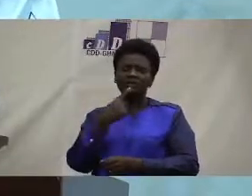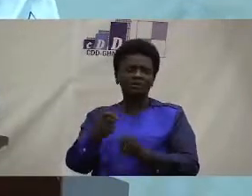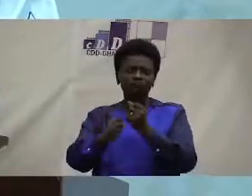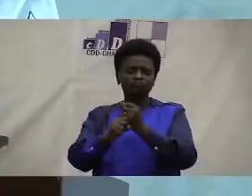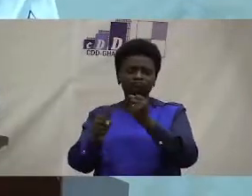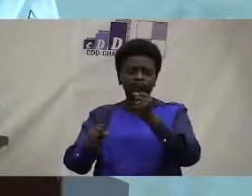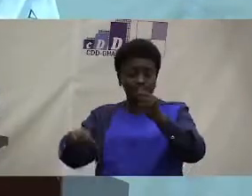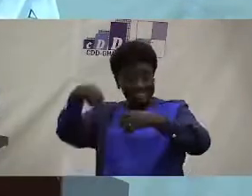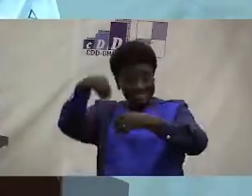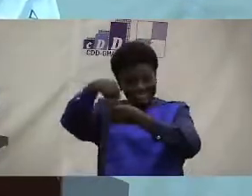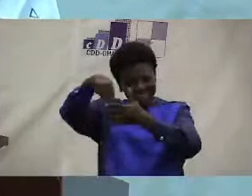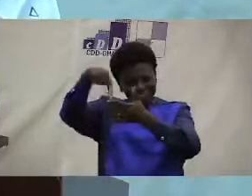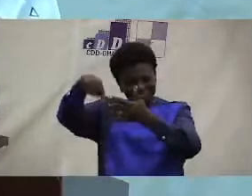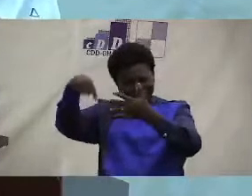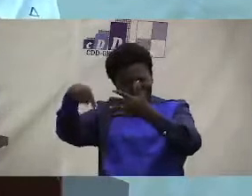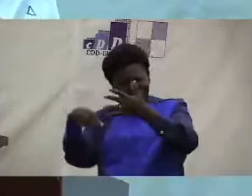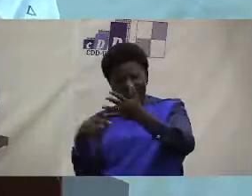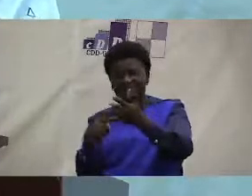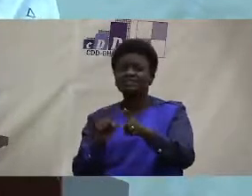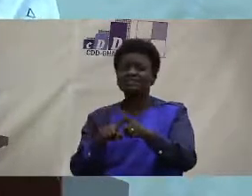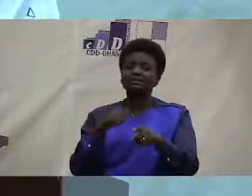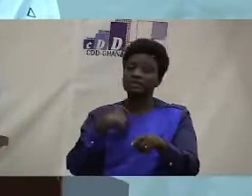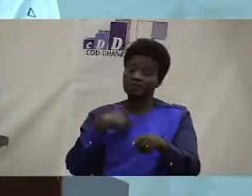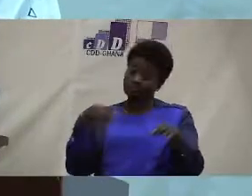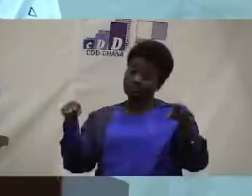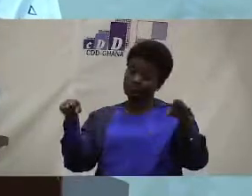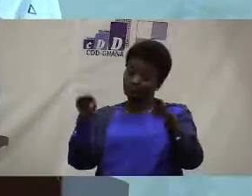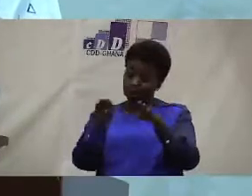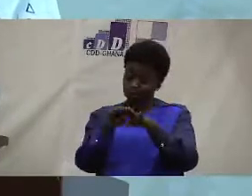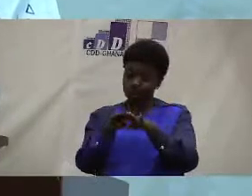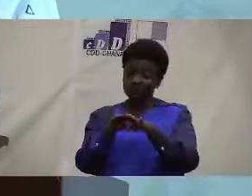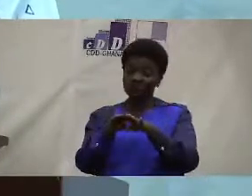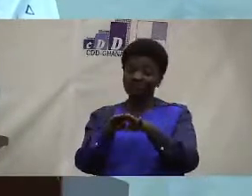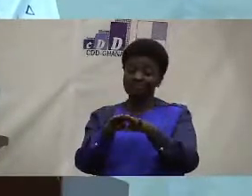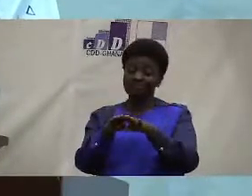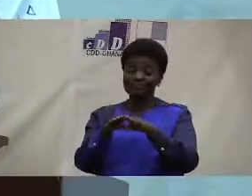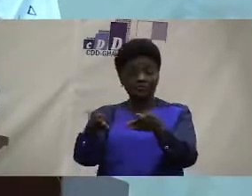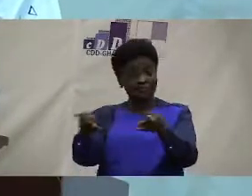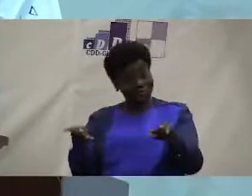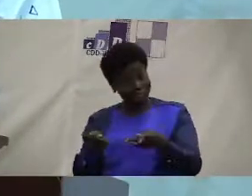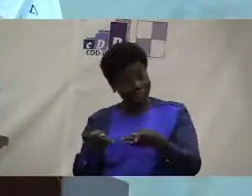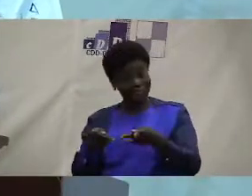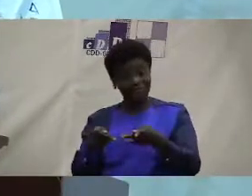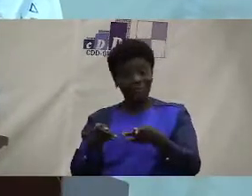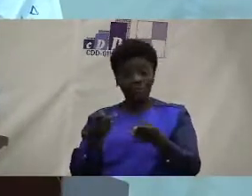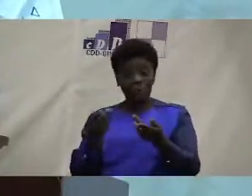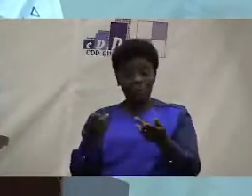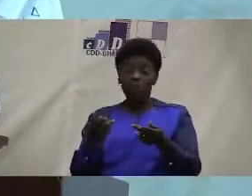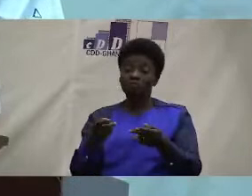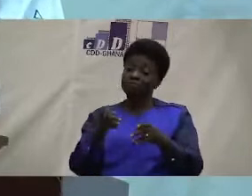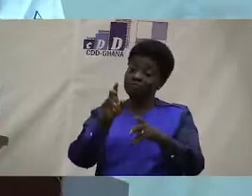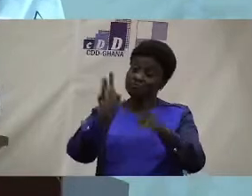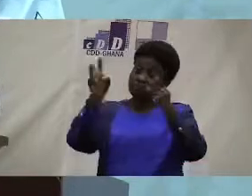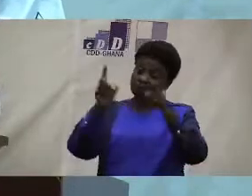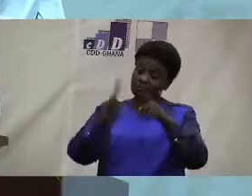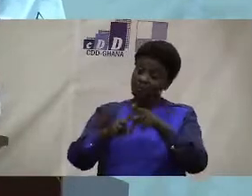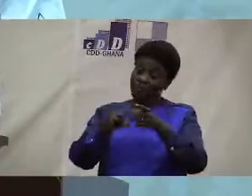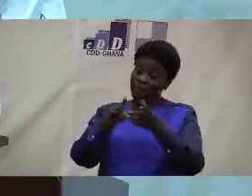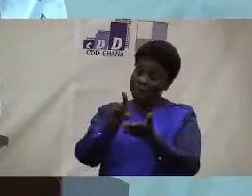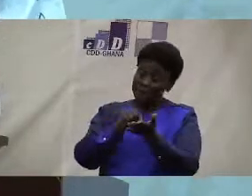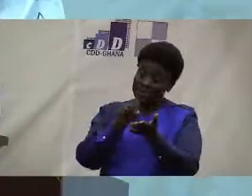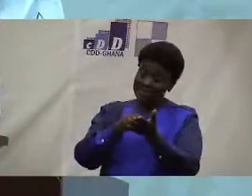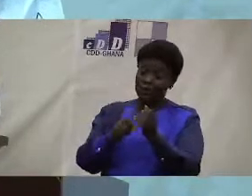up the closing of the space, issues of press freedom, issues of